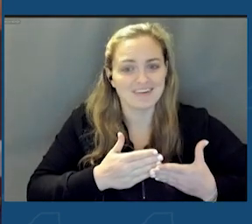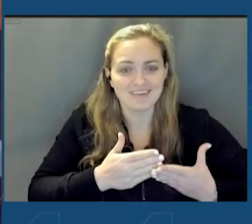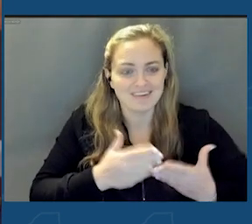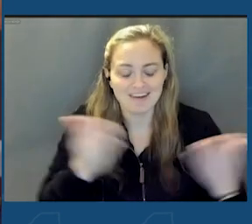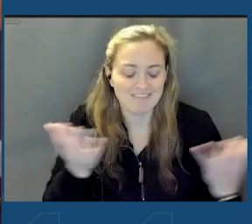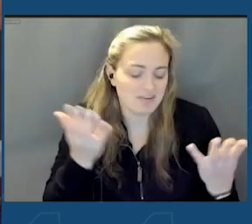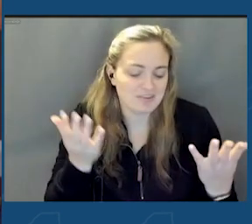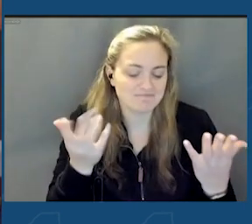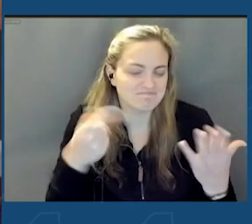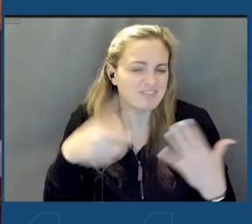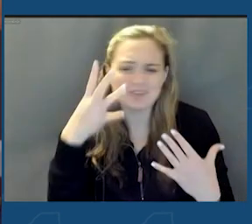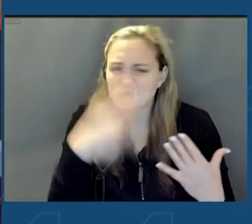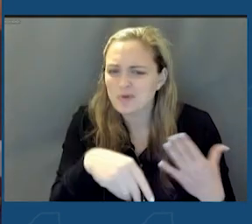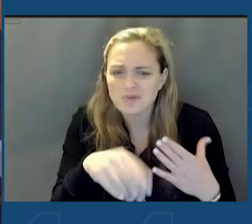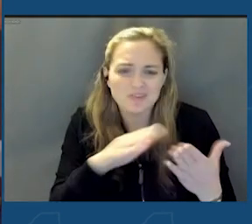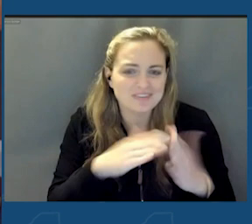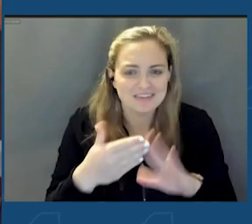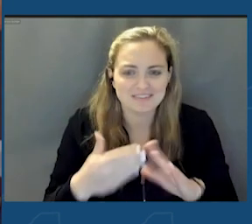of this beautiful city.